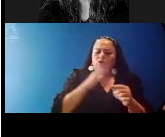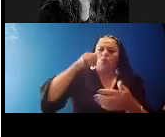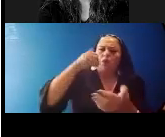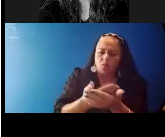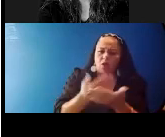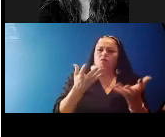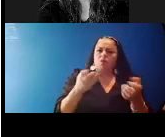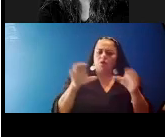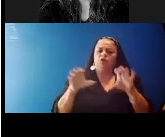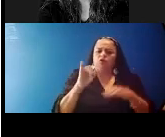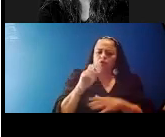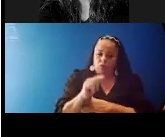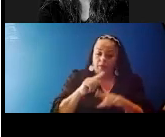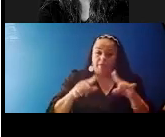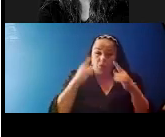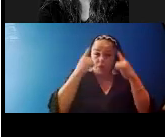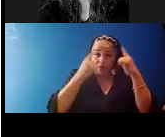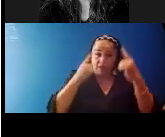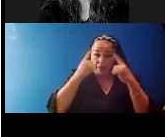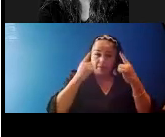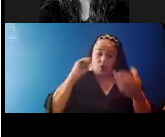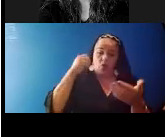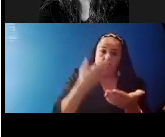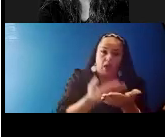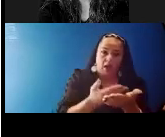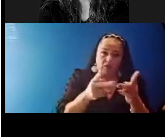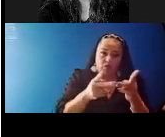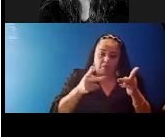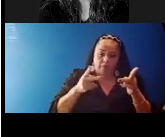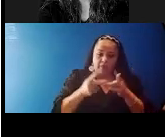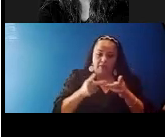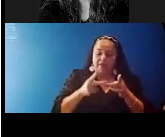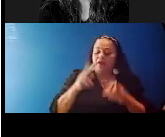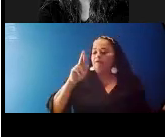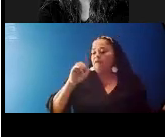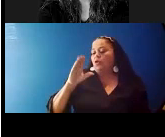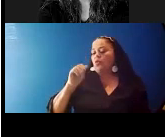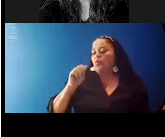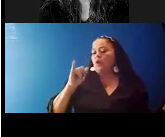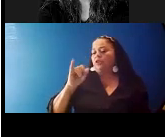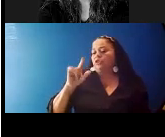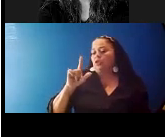it. And so, when you think about getting to a place of racial and ethnic equity and inclusion,